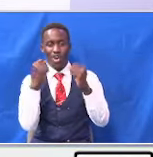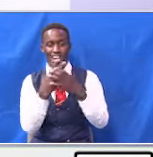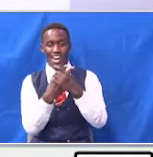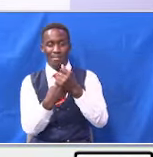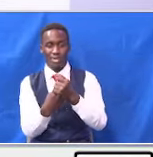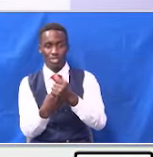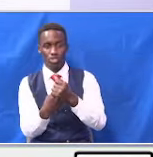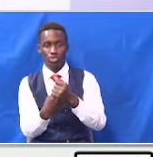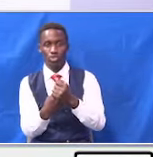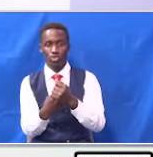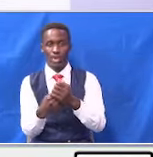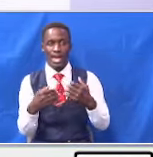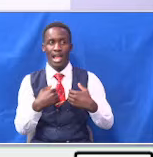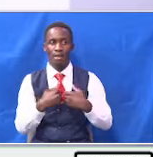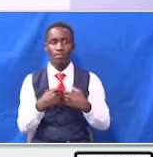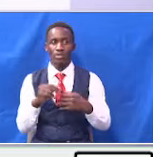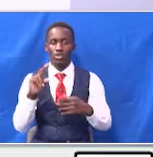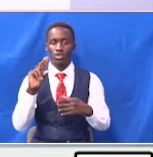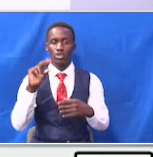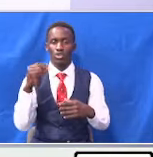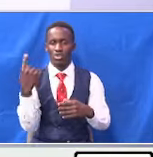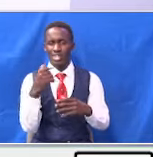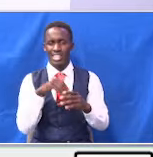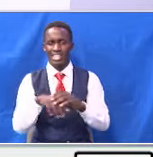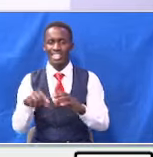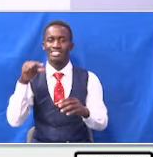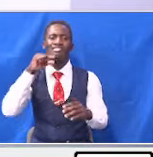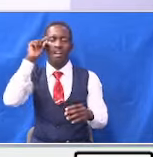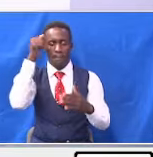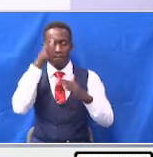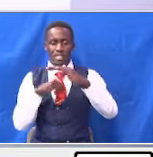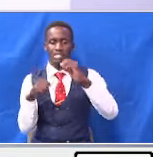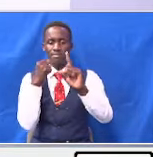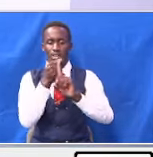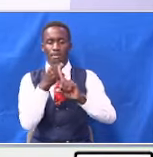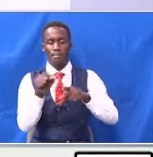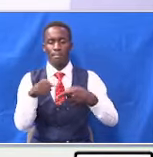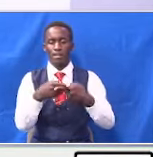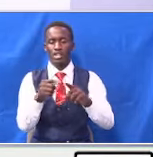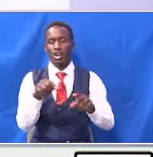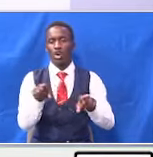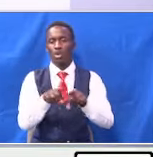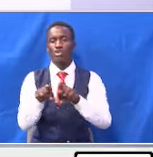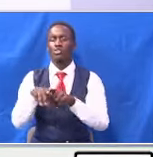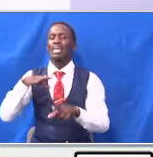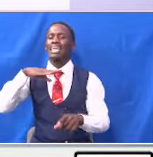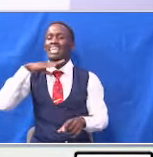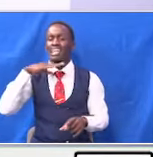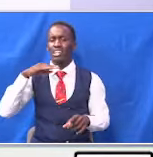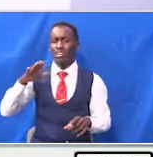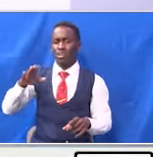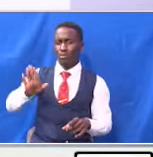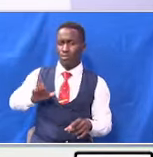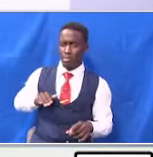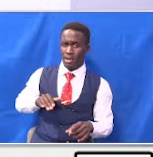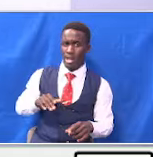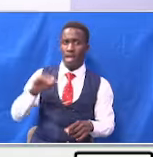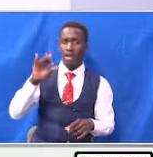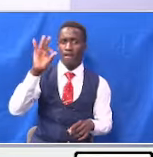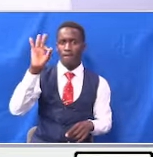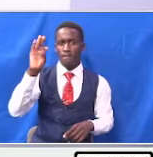not just gender-based violence, but femicide. Mm-hmm. And what did he say on femicide, which people were listening to? He said, these